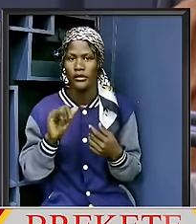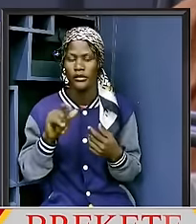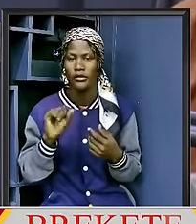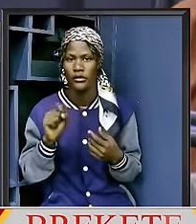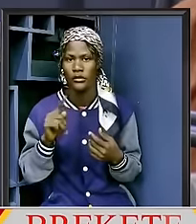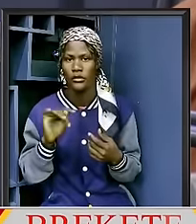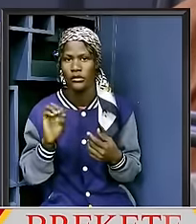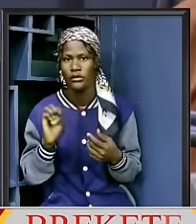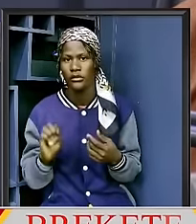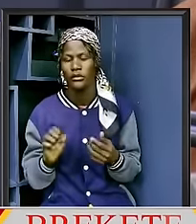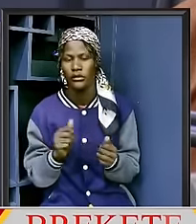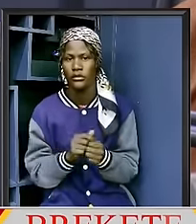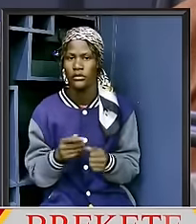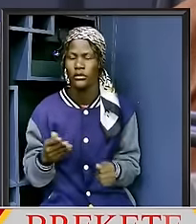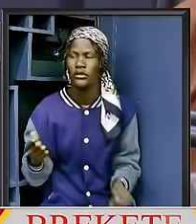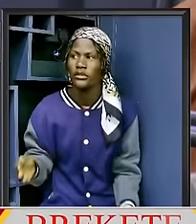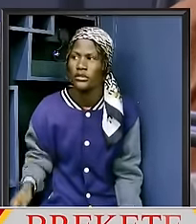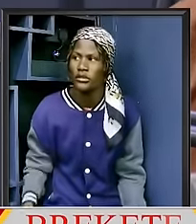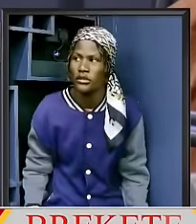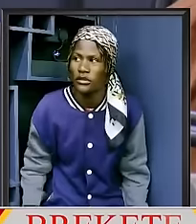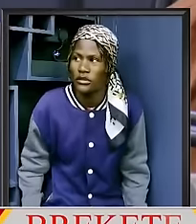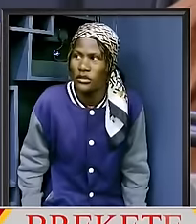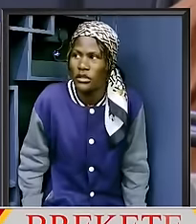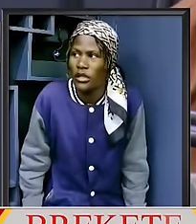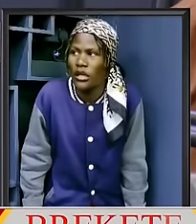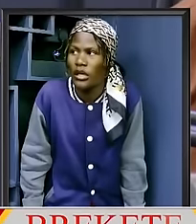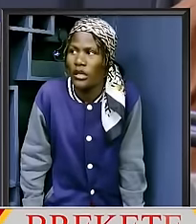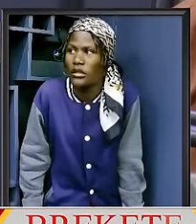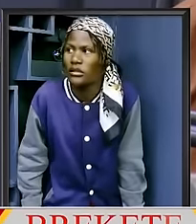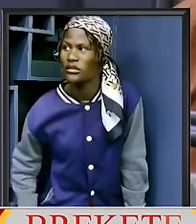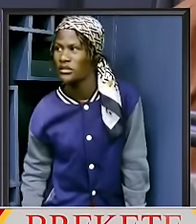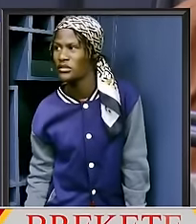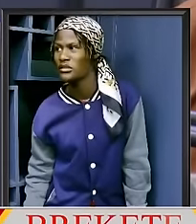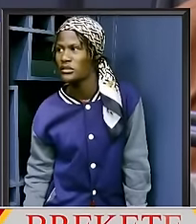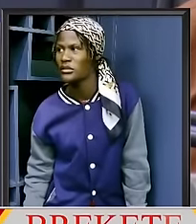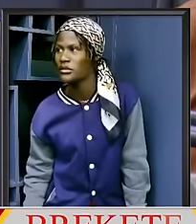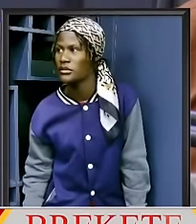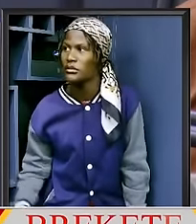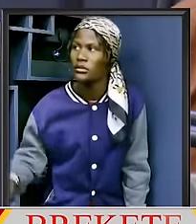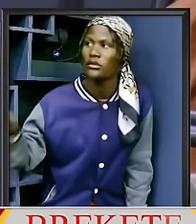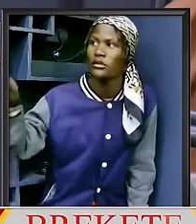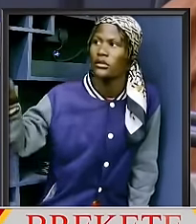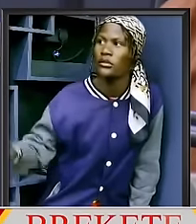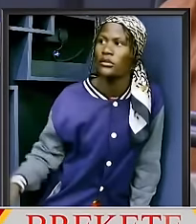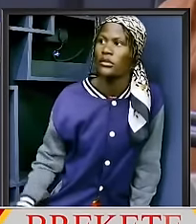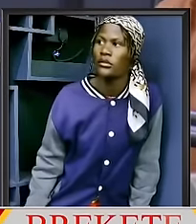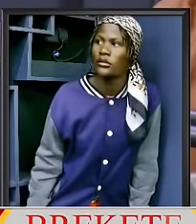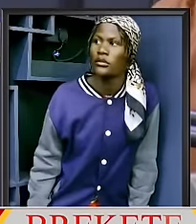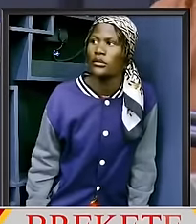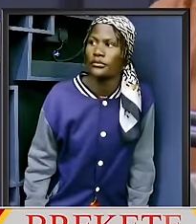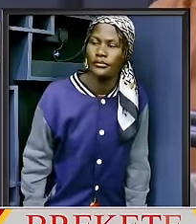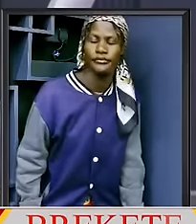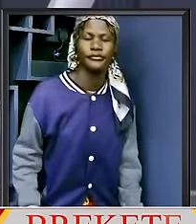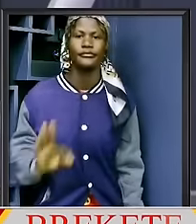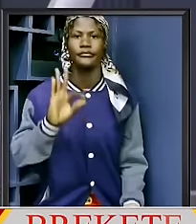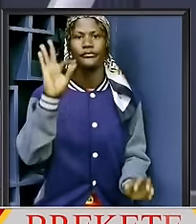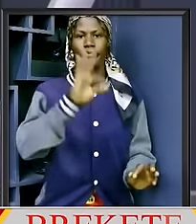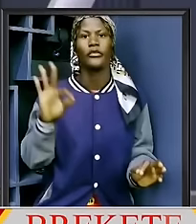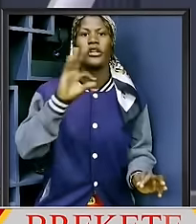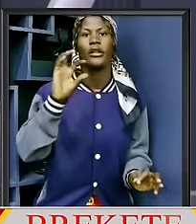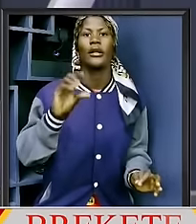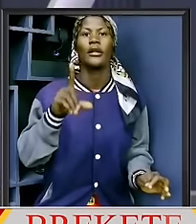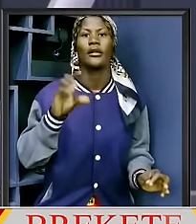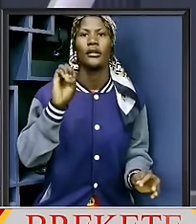allow me to carry it. Okay. You go continue. Yes, sir. Friday, Cletus, you say my ordinary